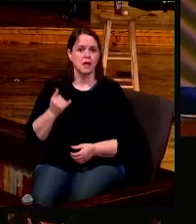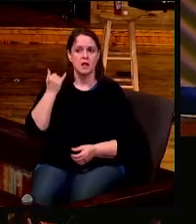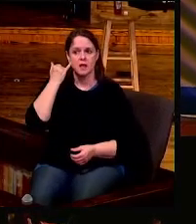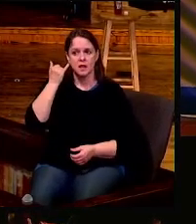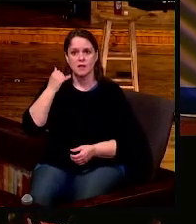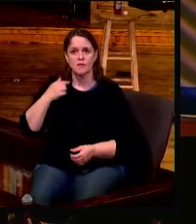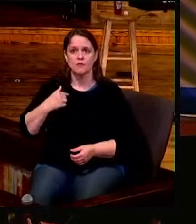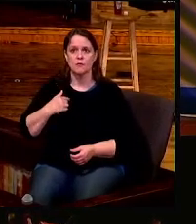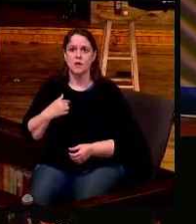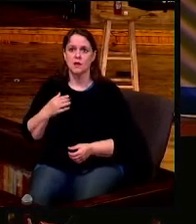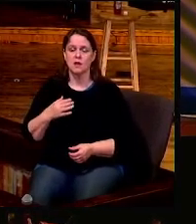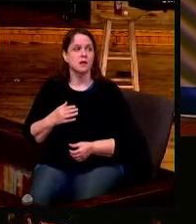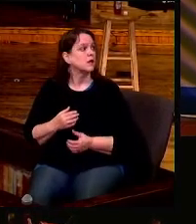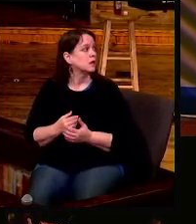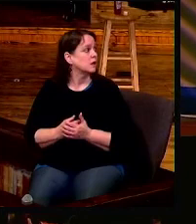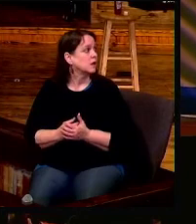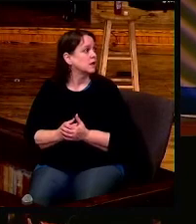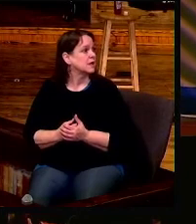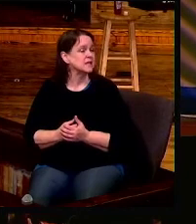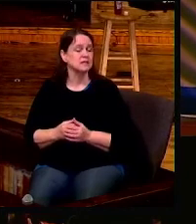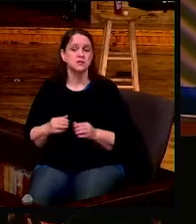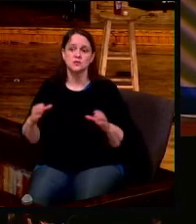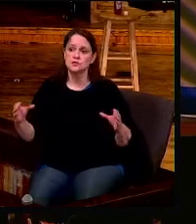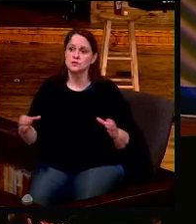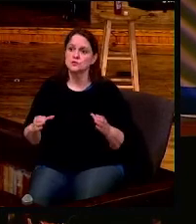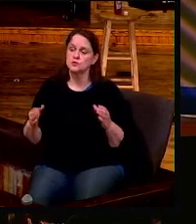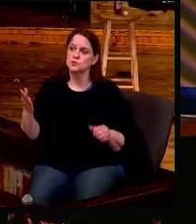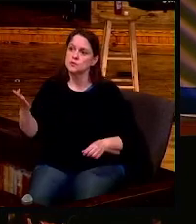speak and do the things that Christ did.